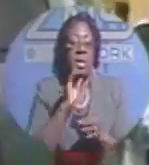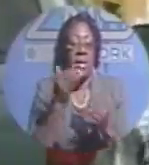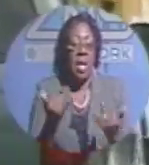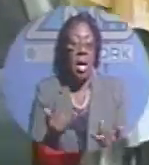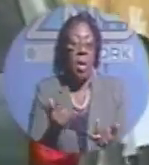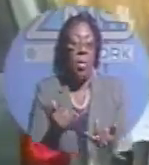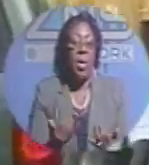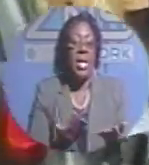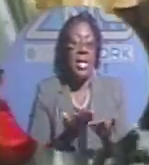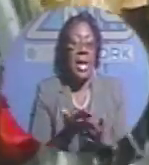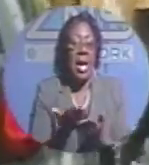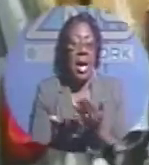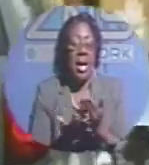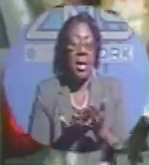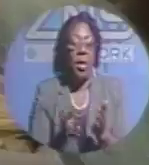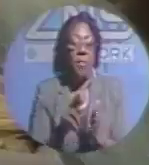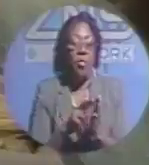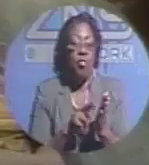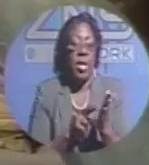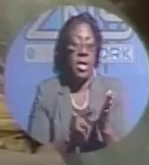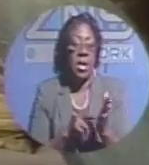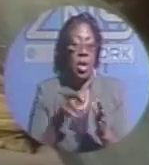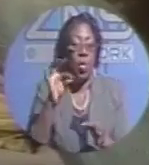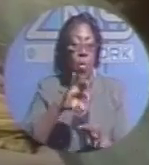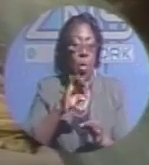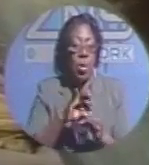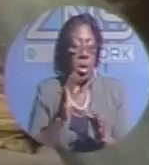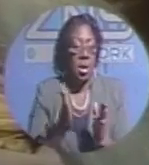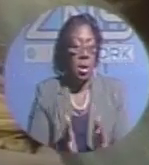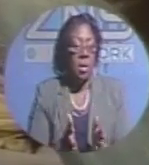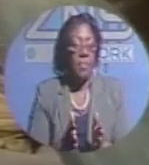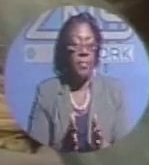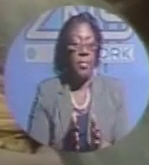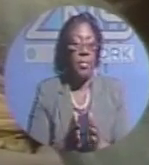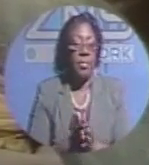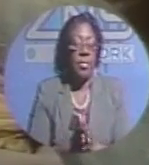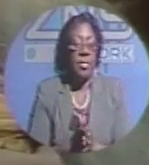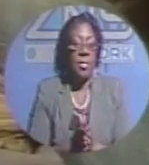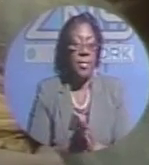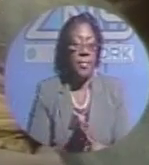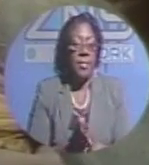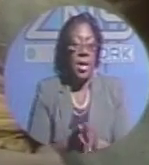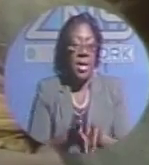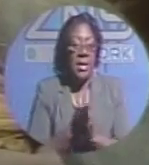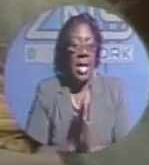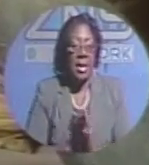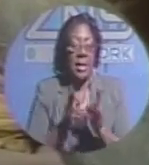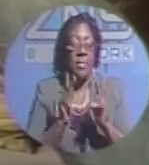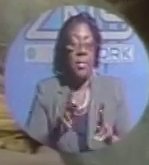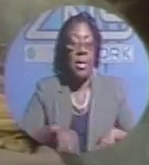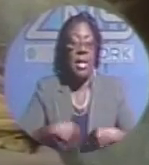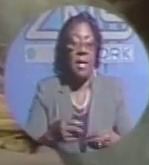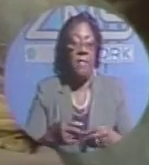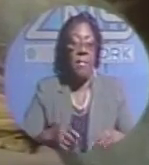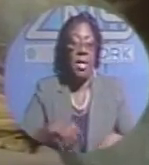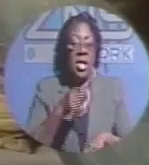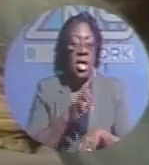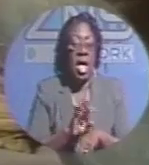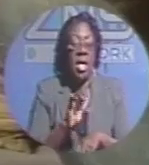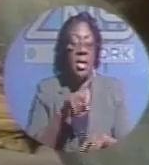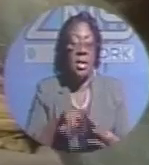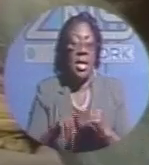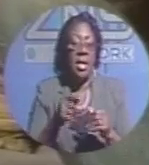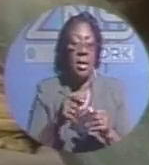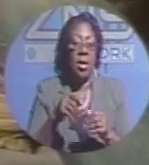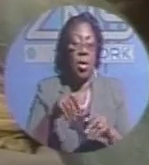encourage persons to come and vote and give me a chance to serve them in Parliament. I'm prepared to serve them.